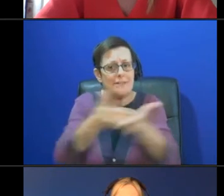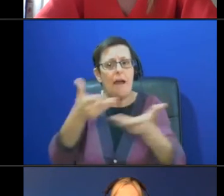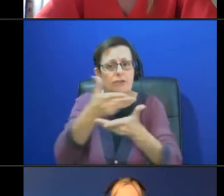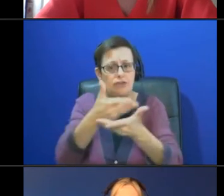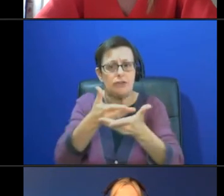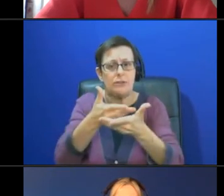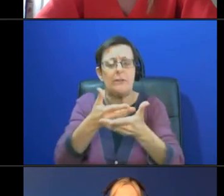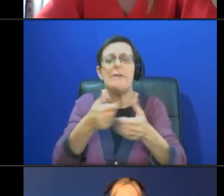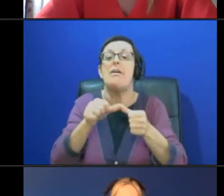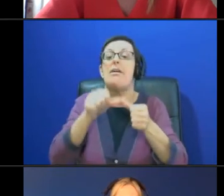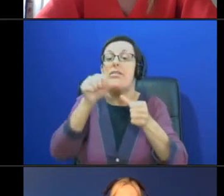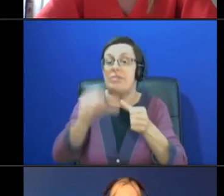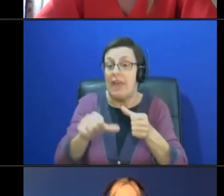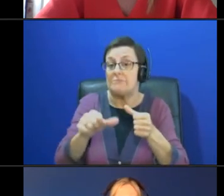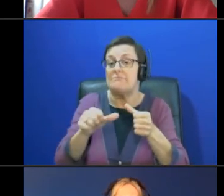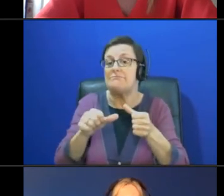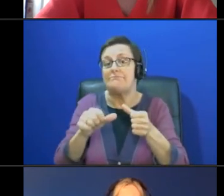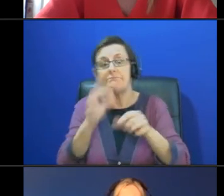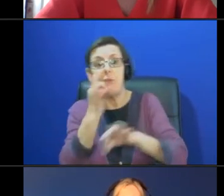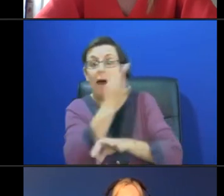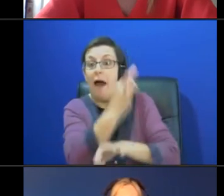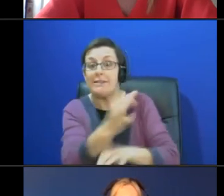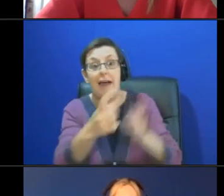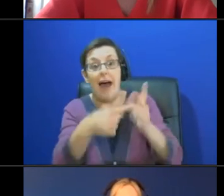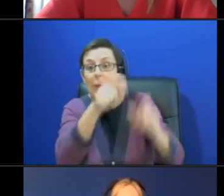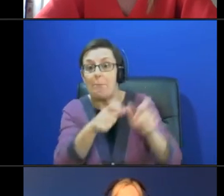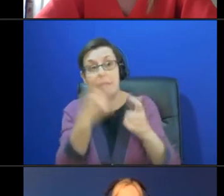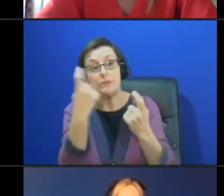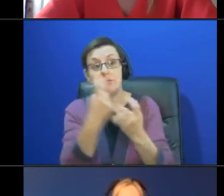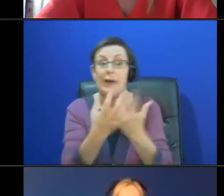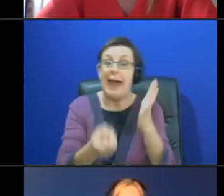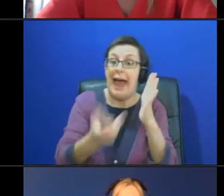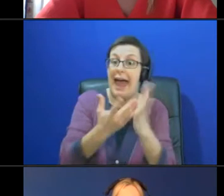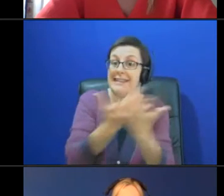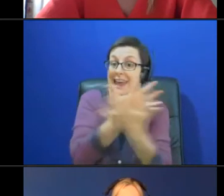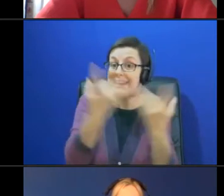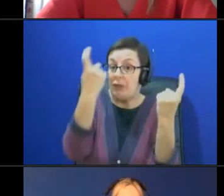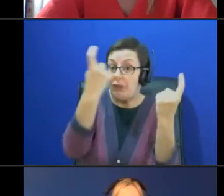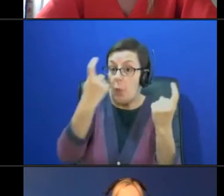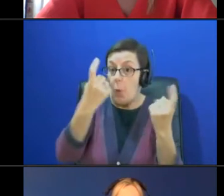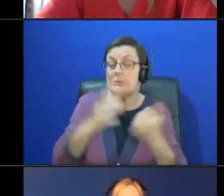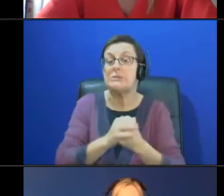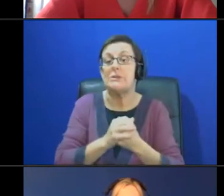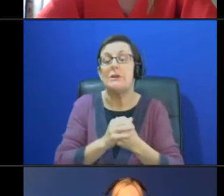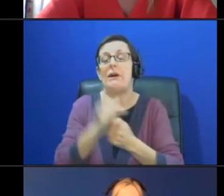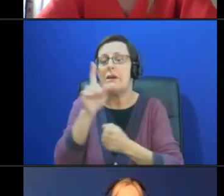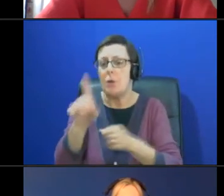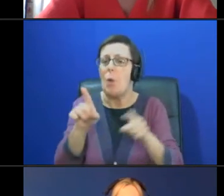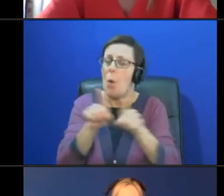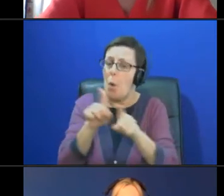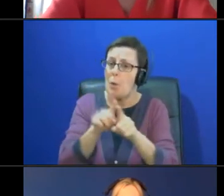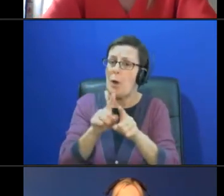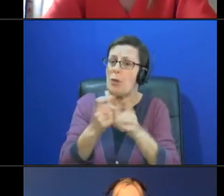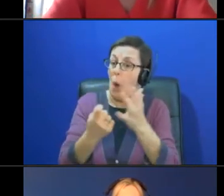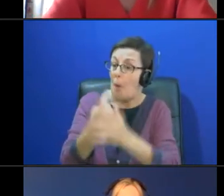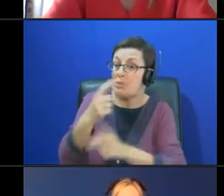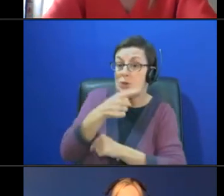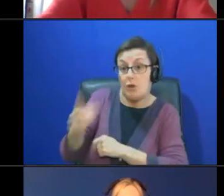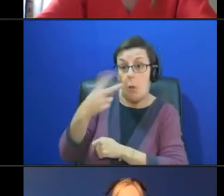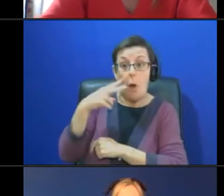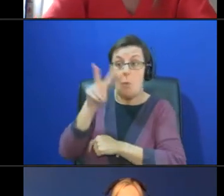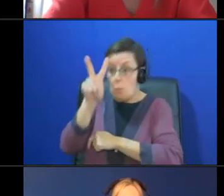across other panelists for them to add their thoughts. And there's always the opportunity for those of you who want